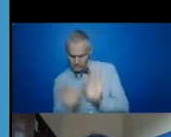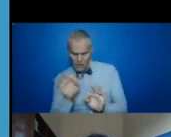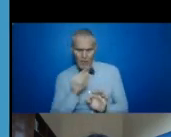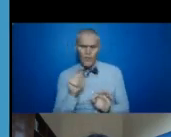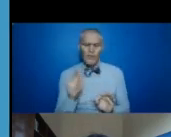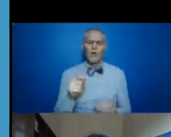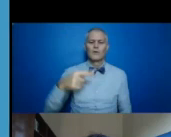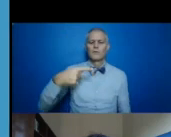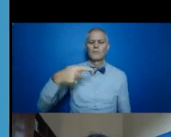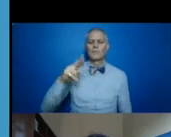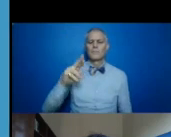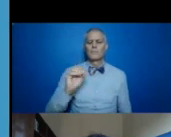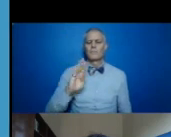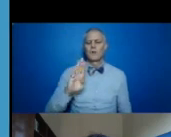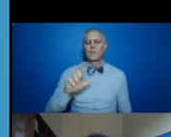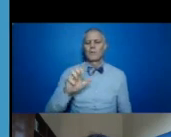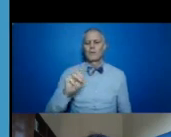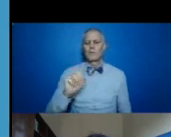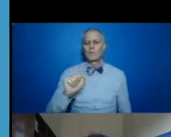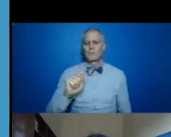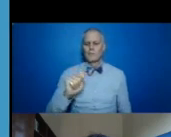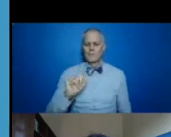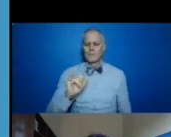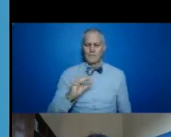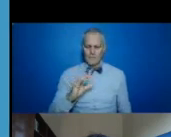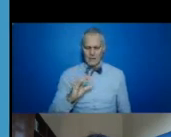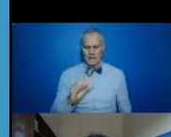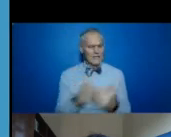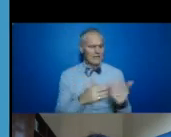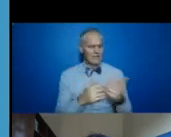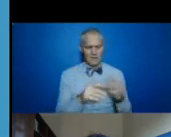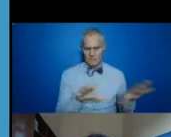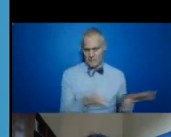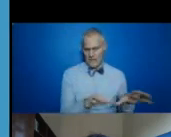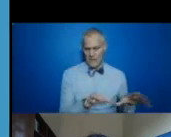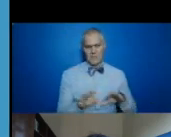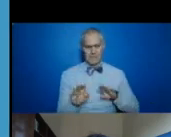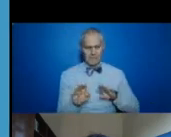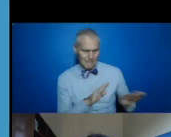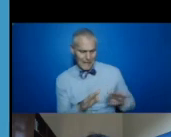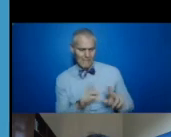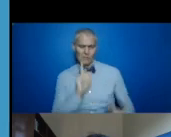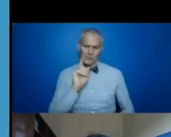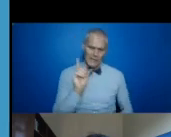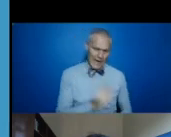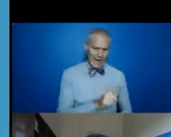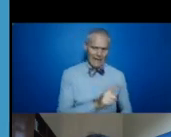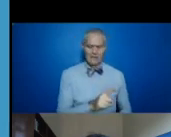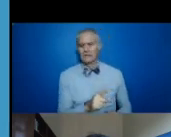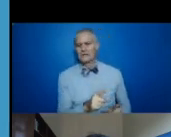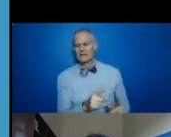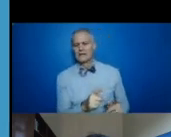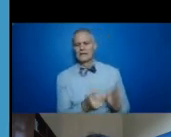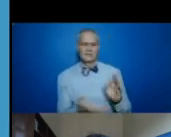with the problematics, even if their behavior, even if their reaction to that problematic is ultimately